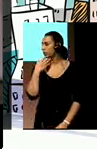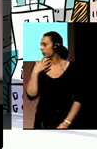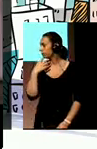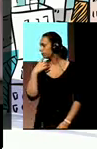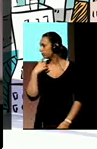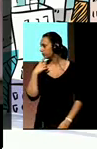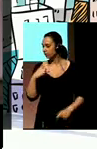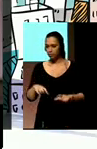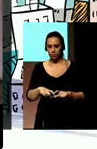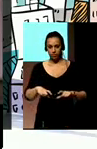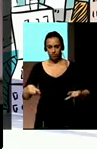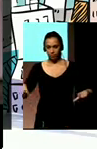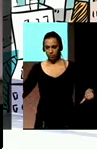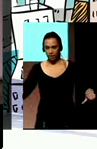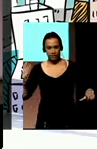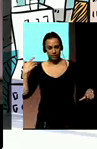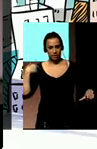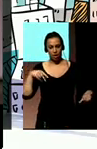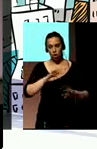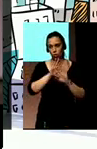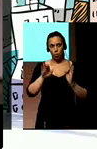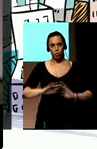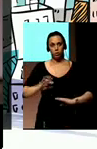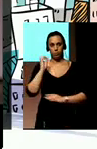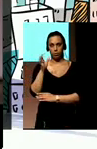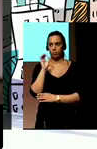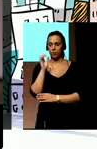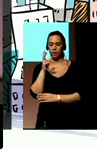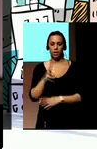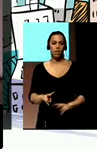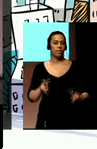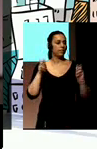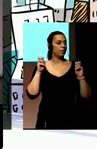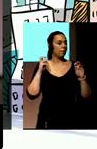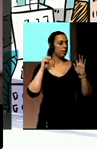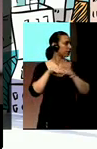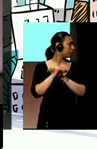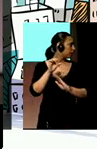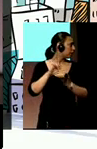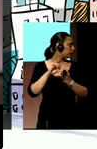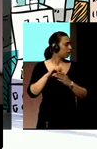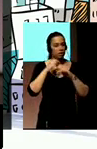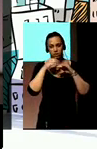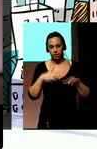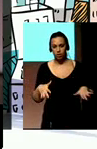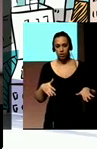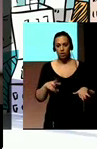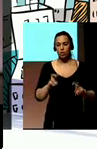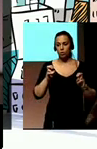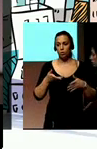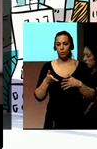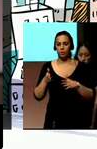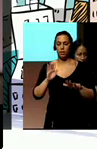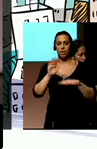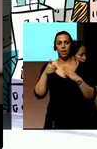The roundtable is about to finish with its last speech on accessibility in historical cities, new